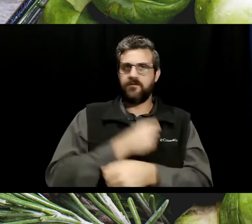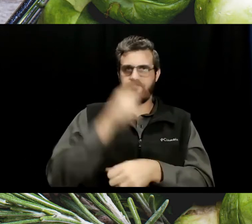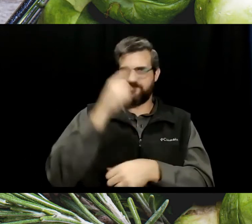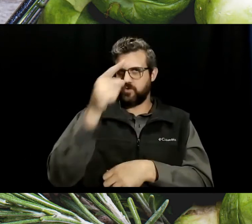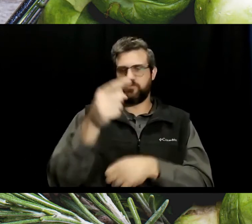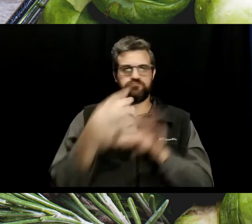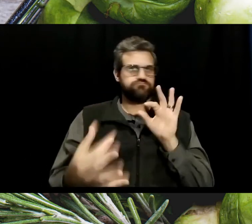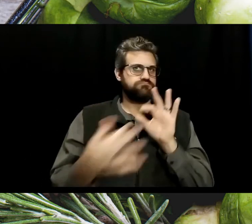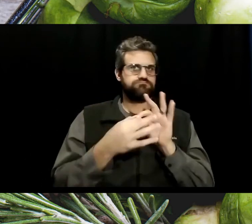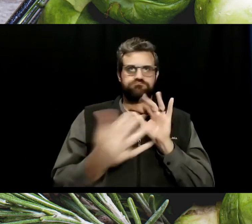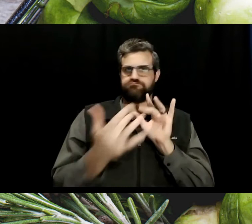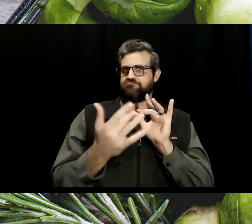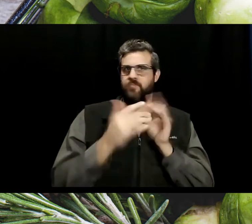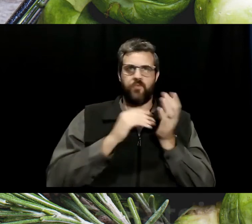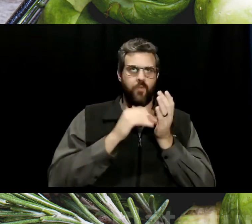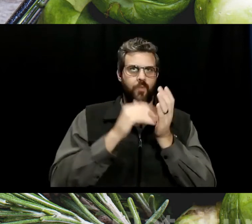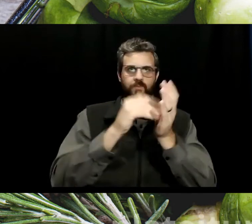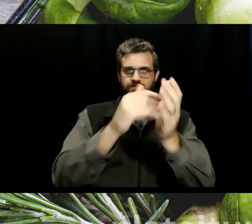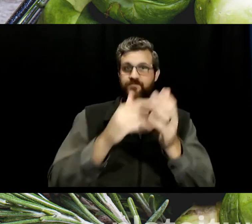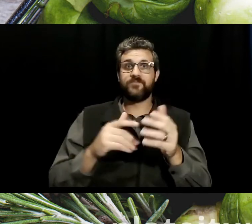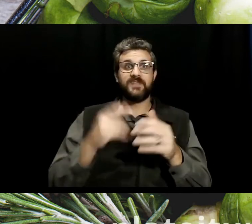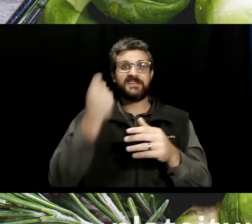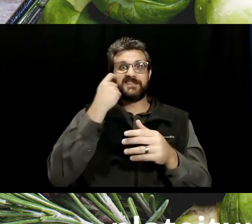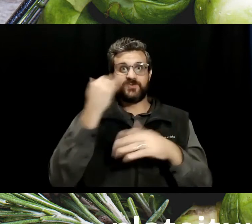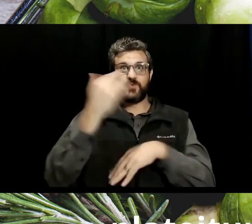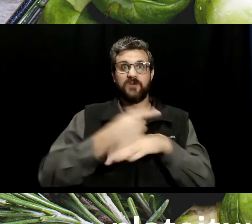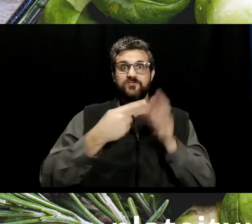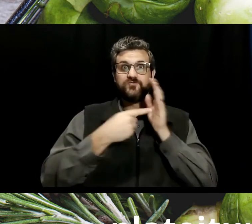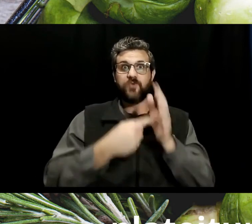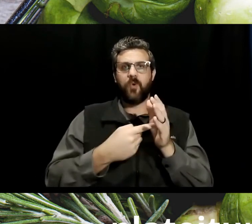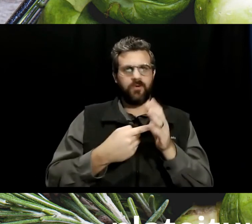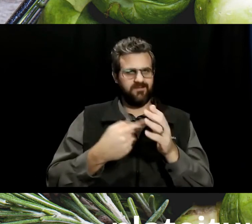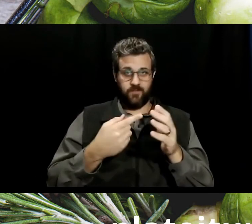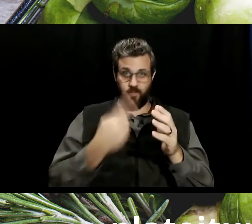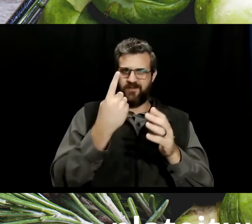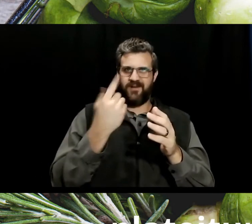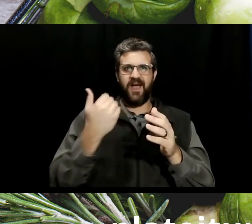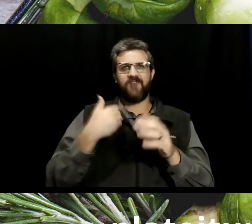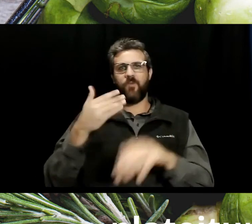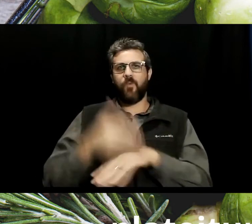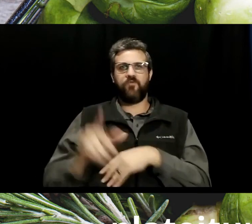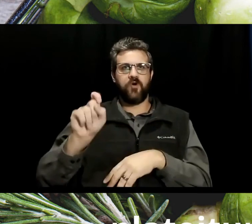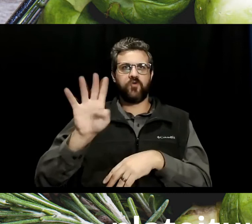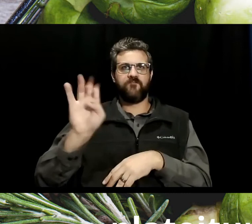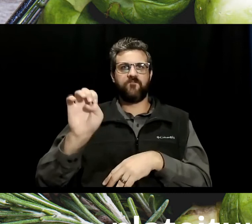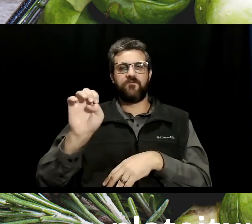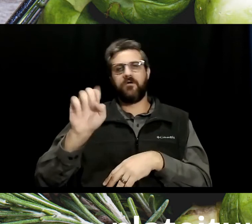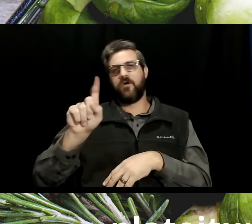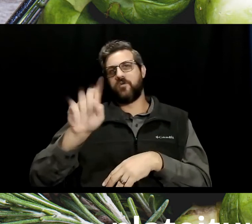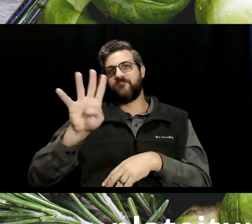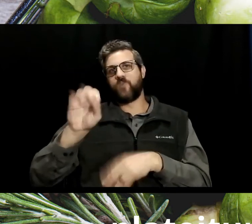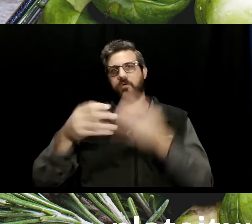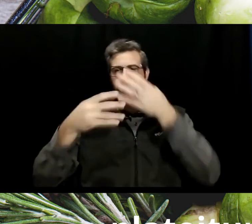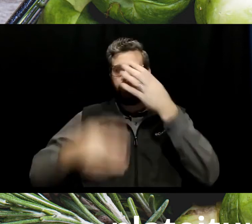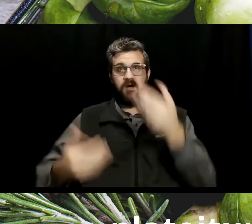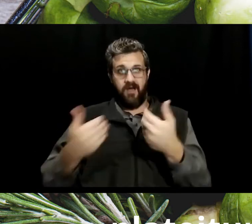connected with us. And so the recipe that you saw today is one of over 140 that we have, and you have access to all of